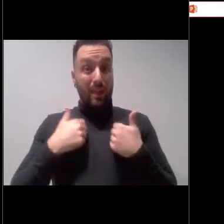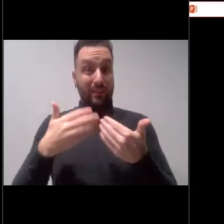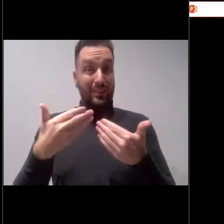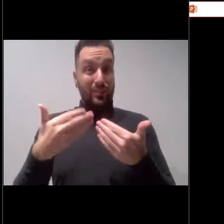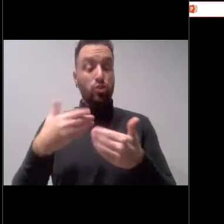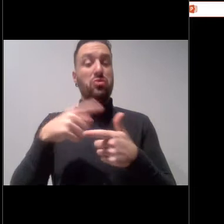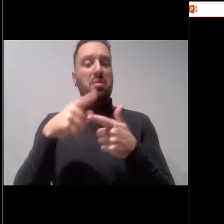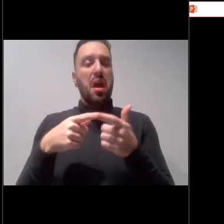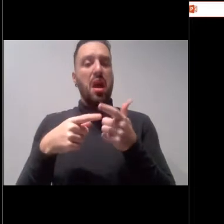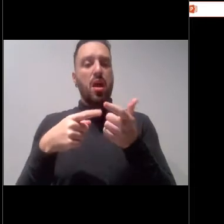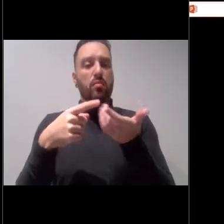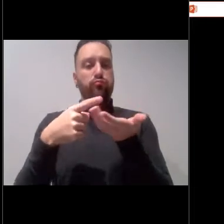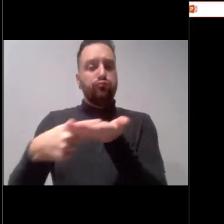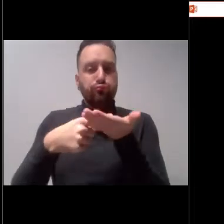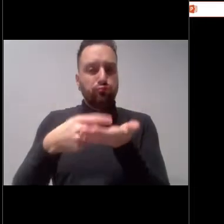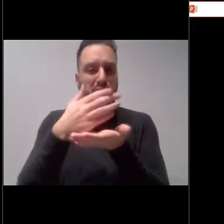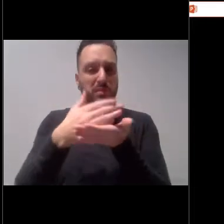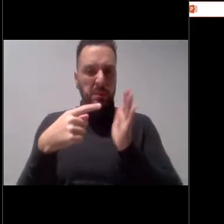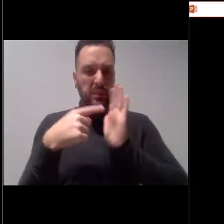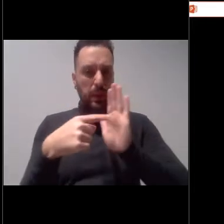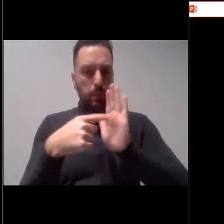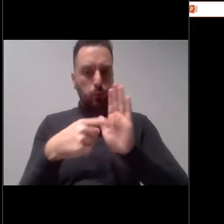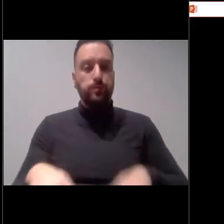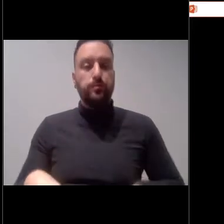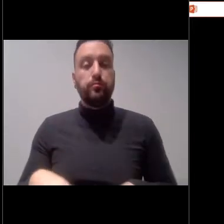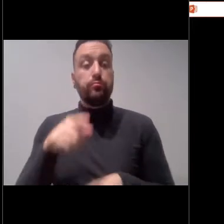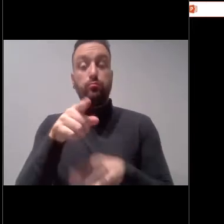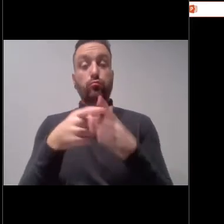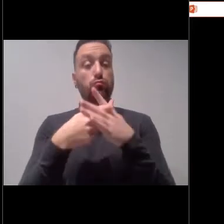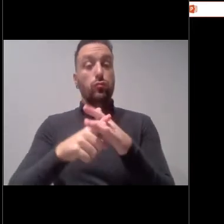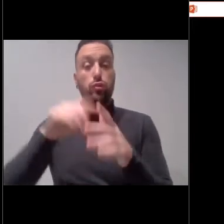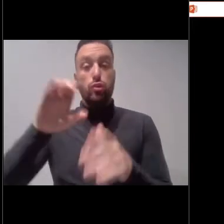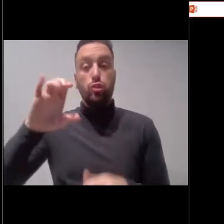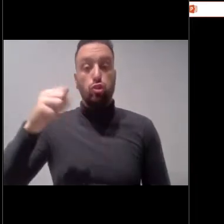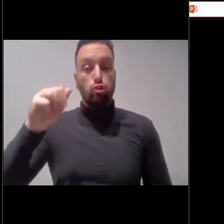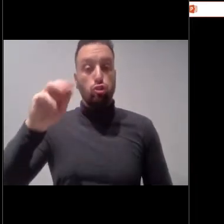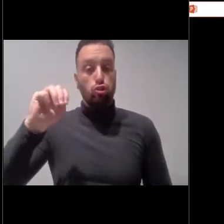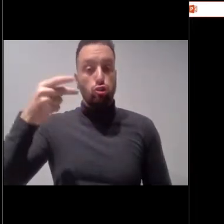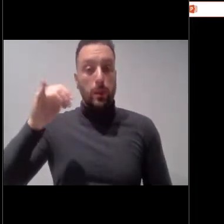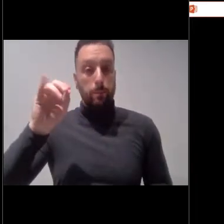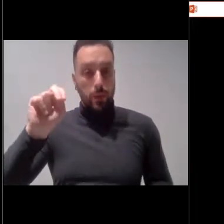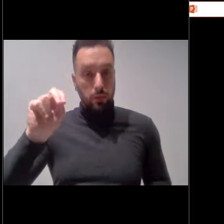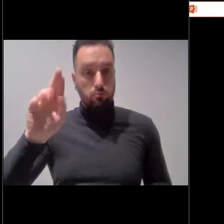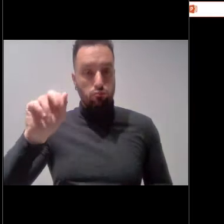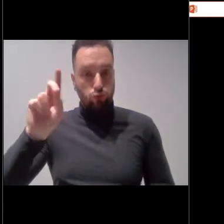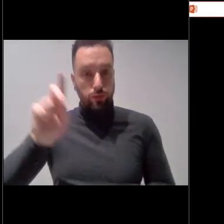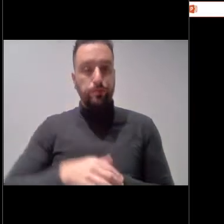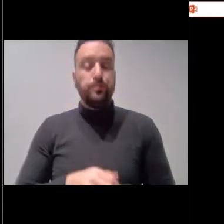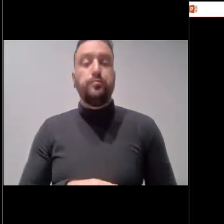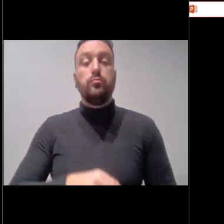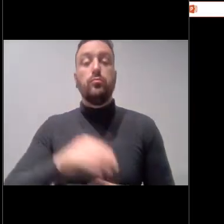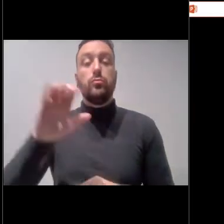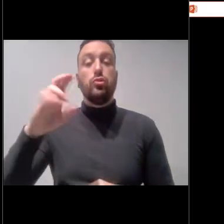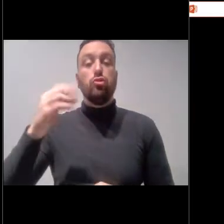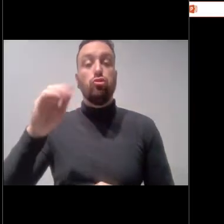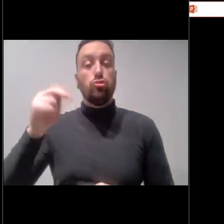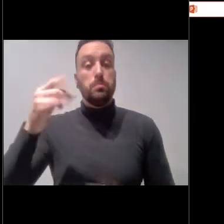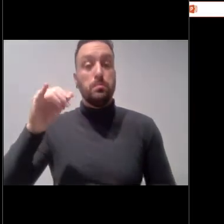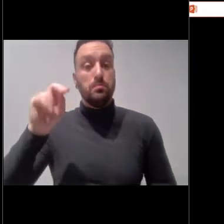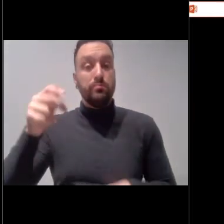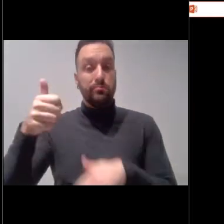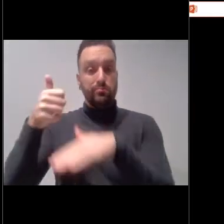about accessibility. So let's start by talking about our champion brand. Our champion brand under the